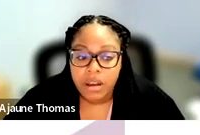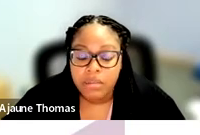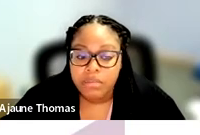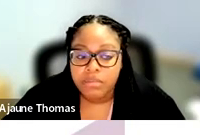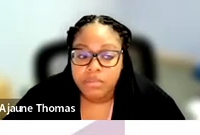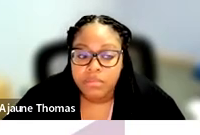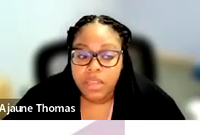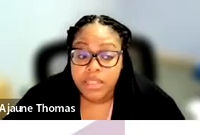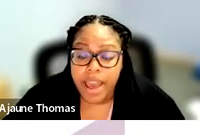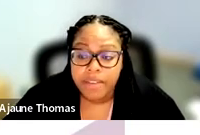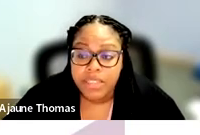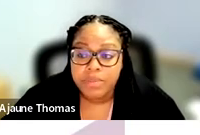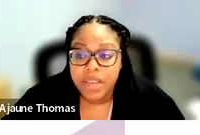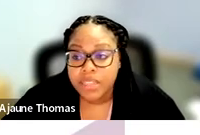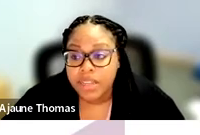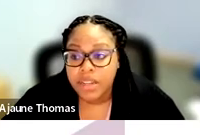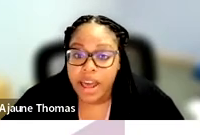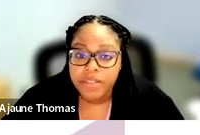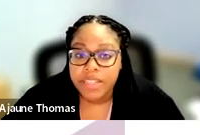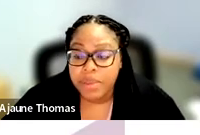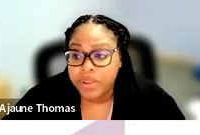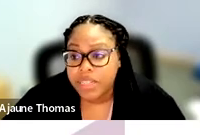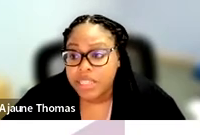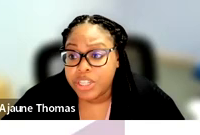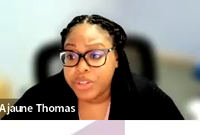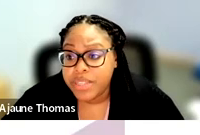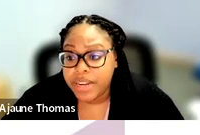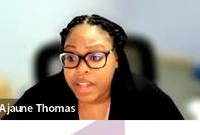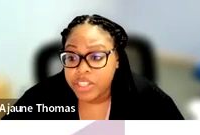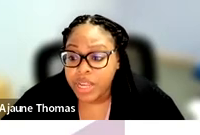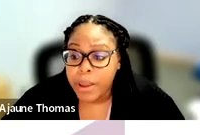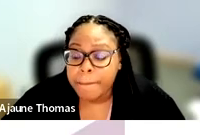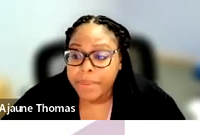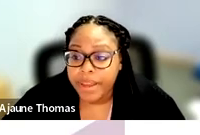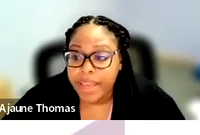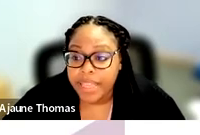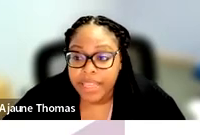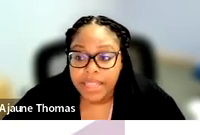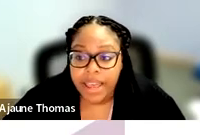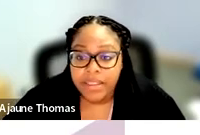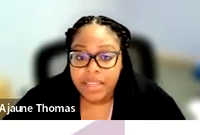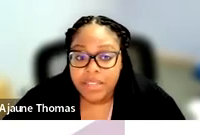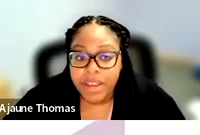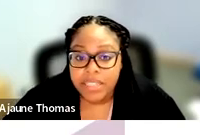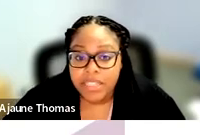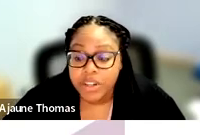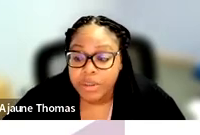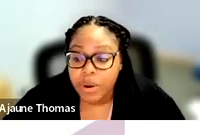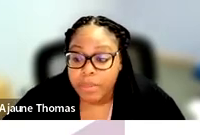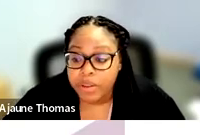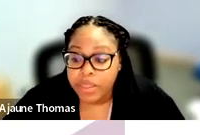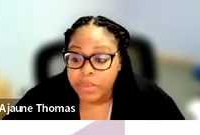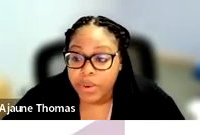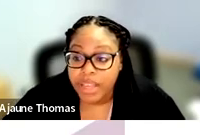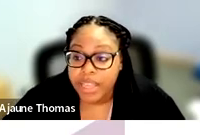good thing to have. And because a lot of us can be reluctant to use technology, but I think that these devices, learning